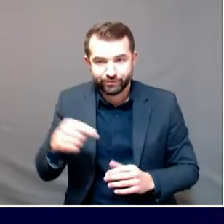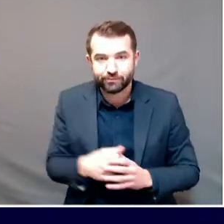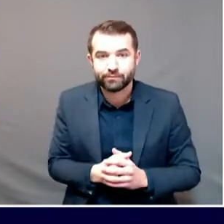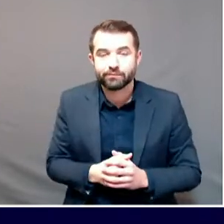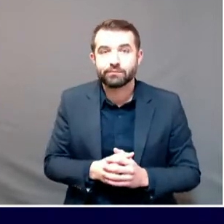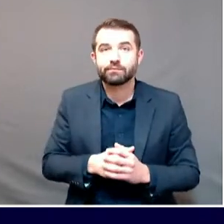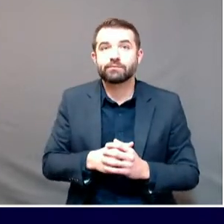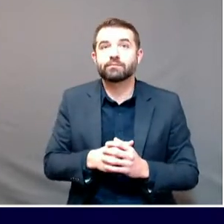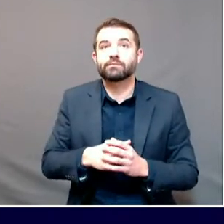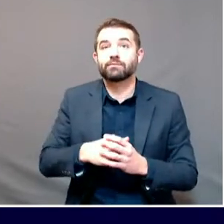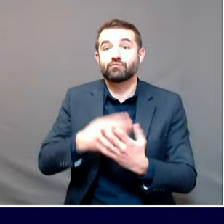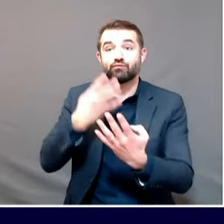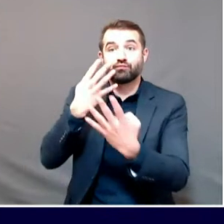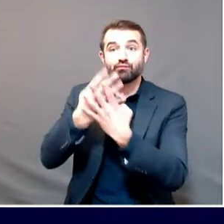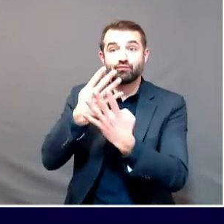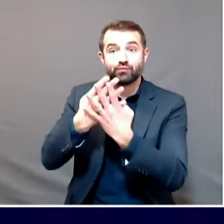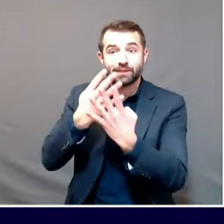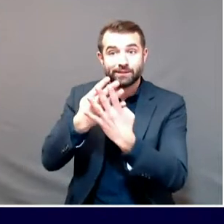Correctional Facility.